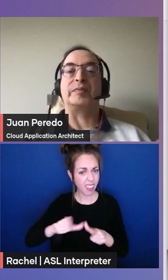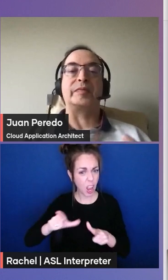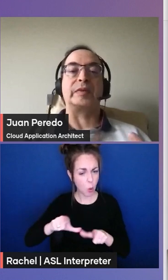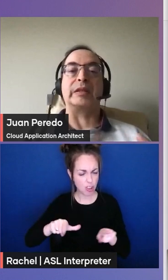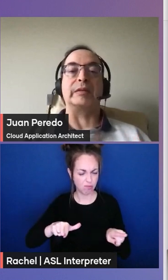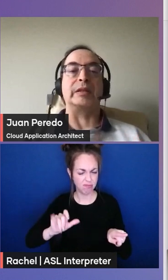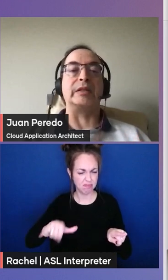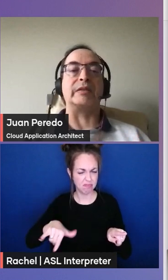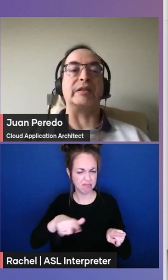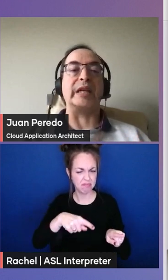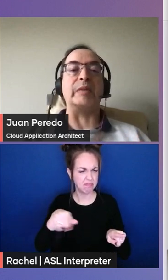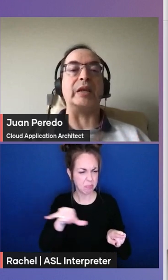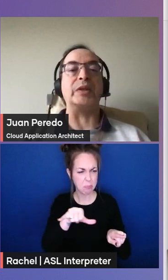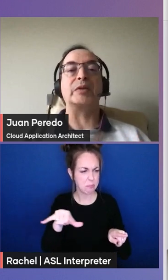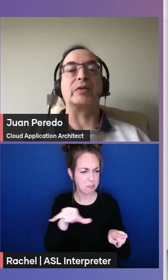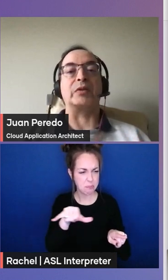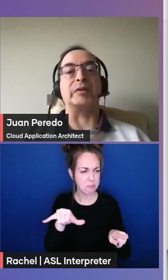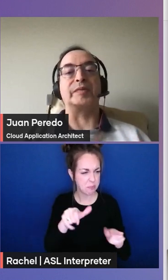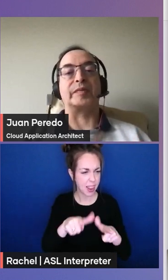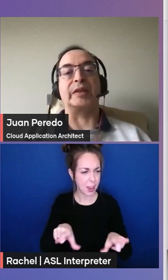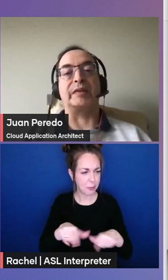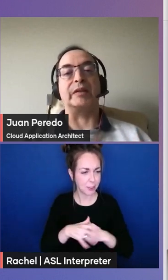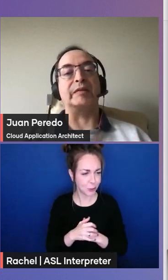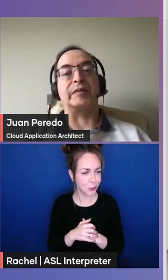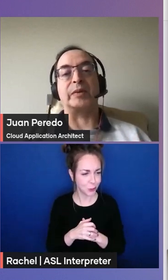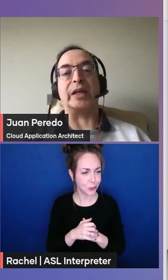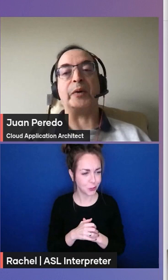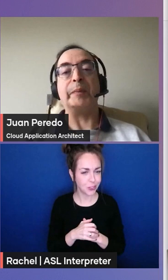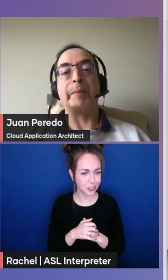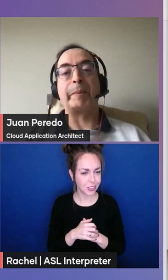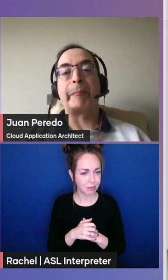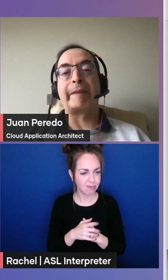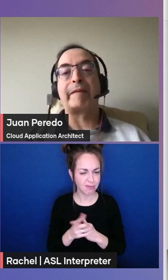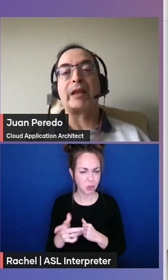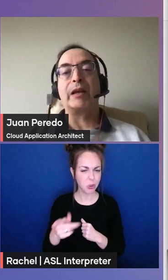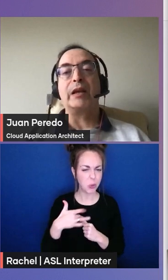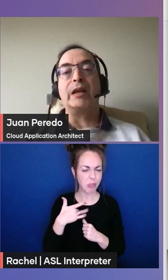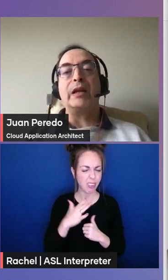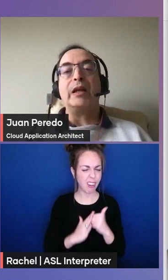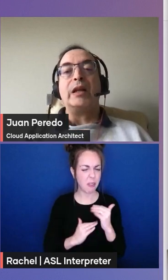is the same language, so it'll feel right at home.